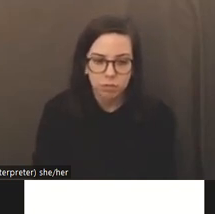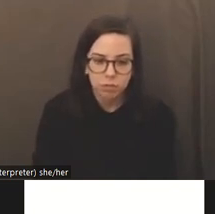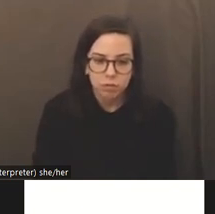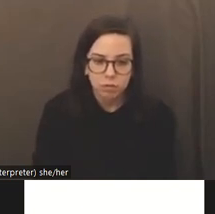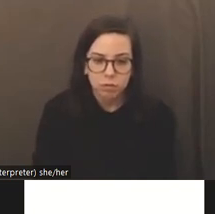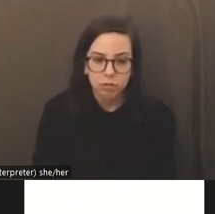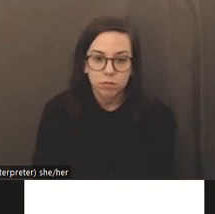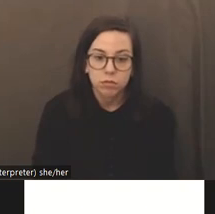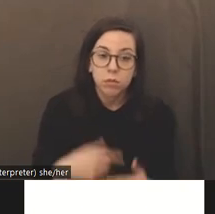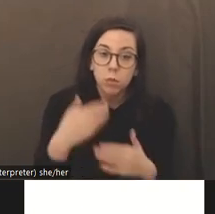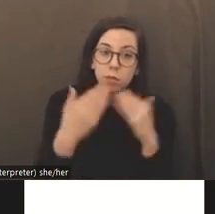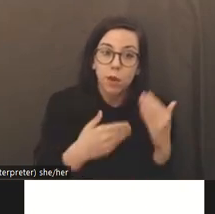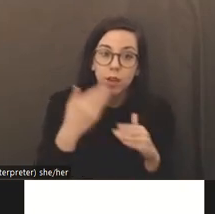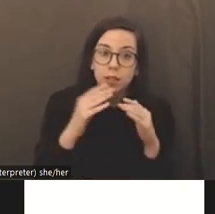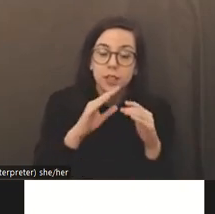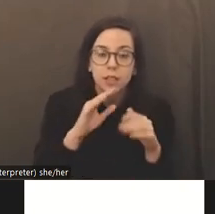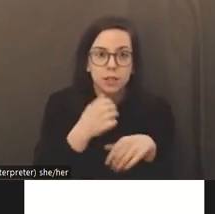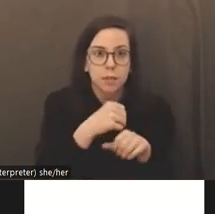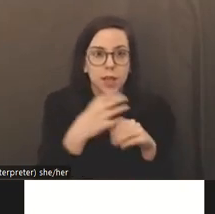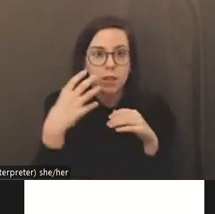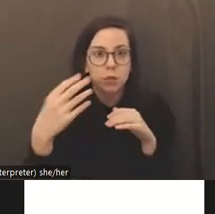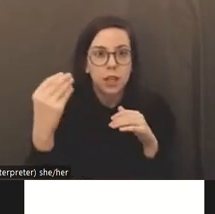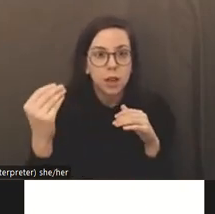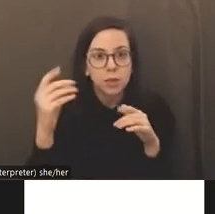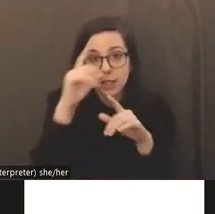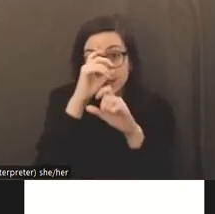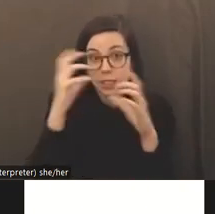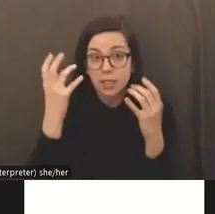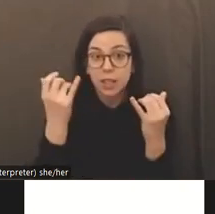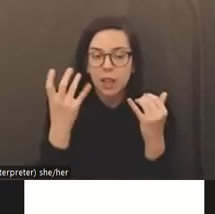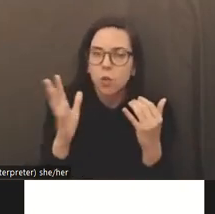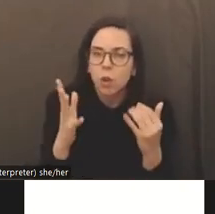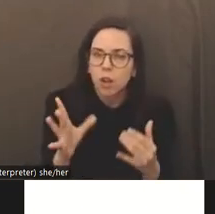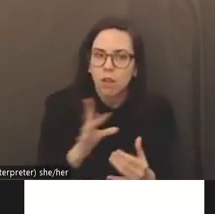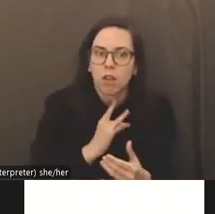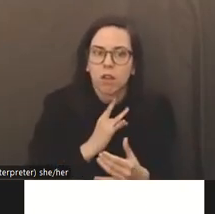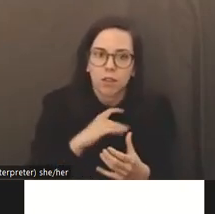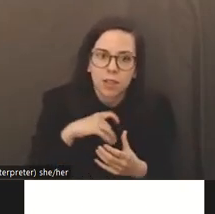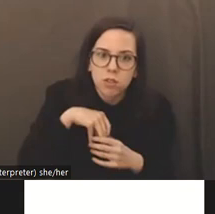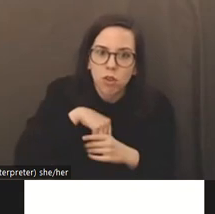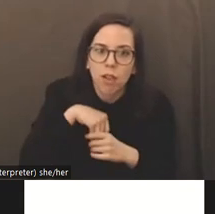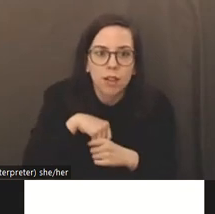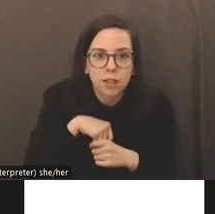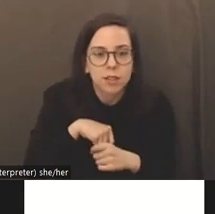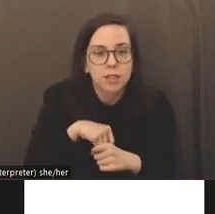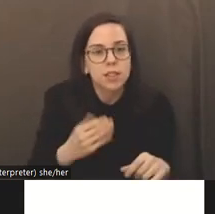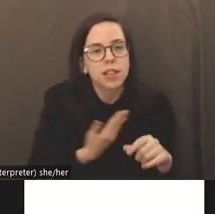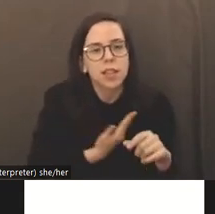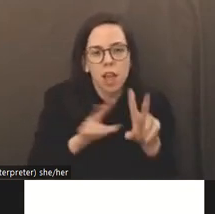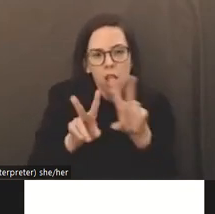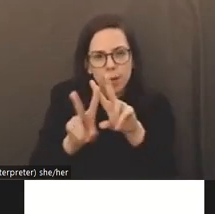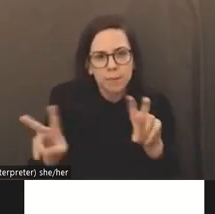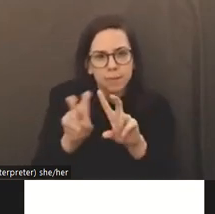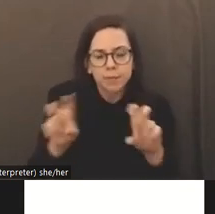scenes, we're to some extent kind of internalizing them, because it is our own interpretations of